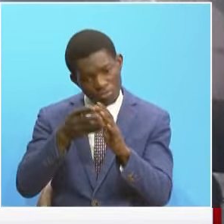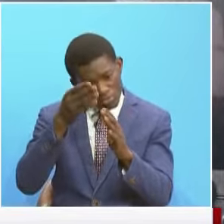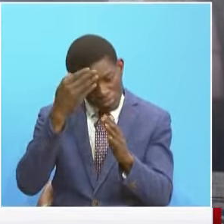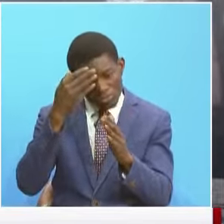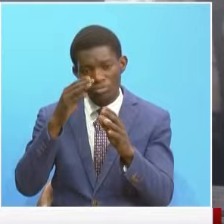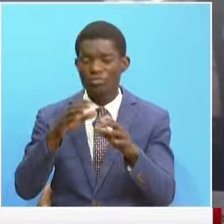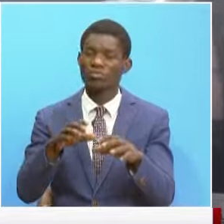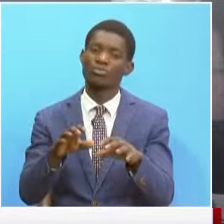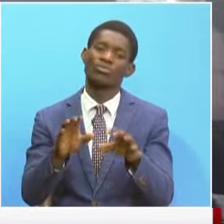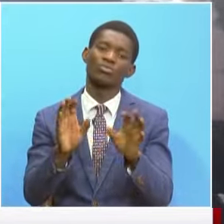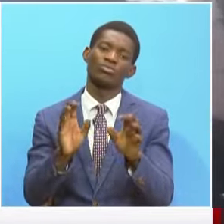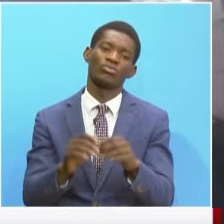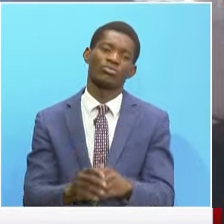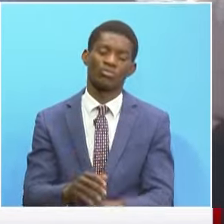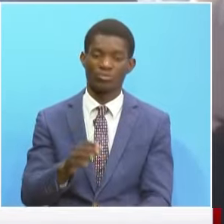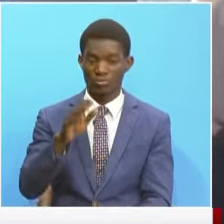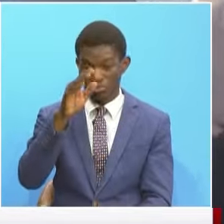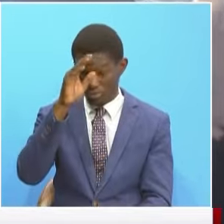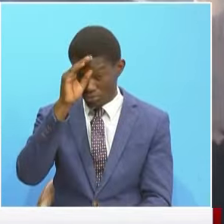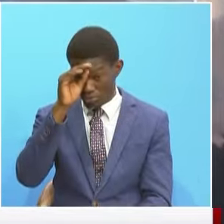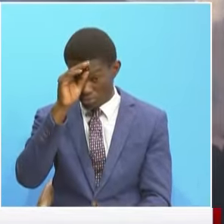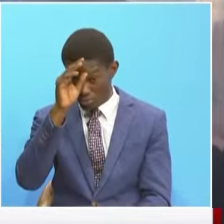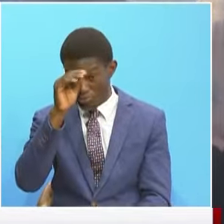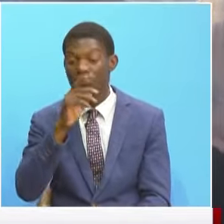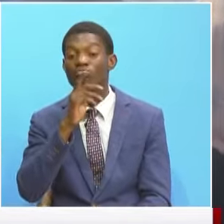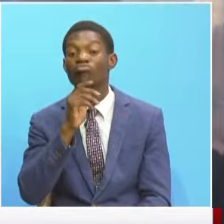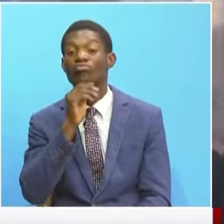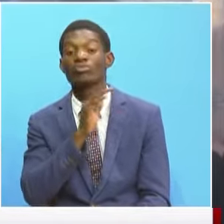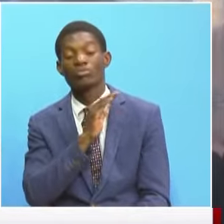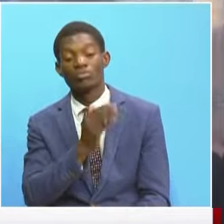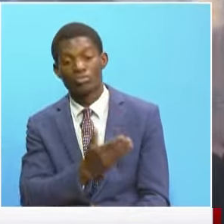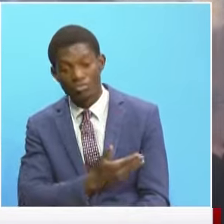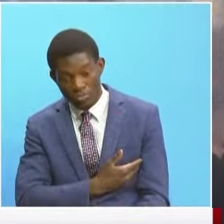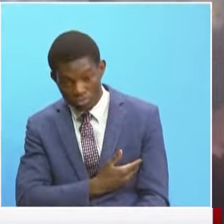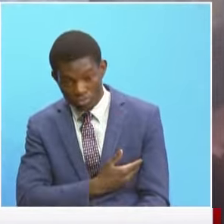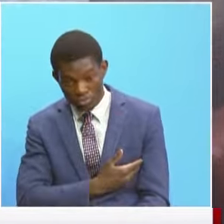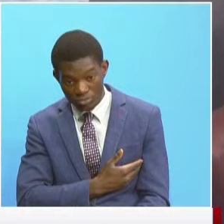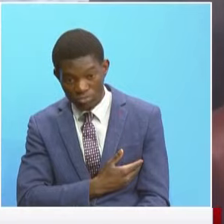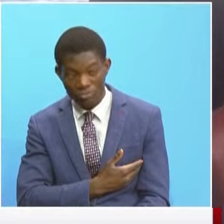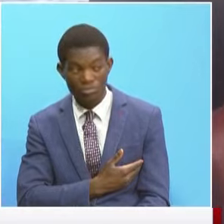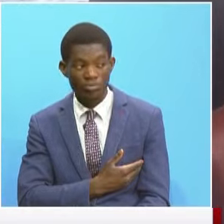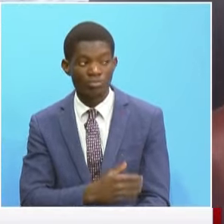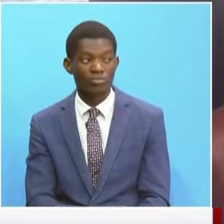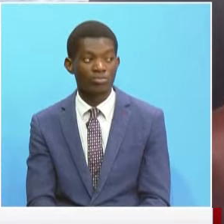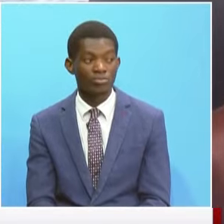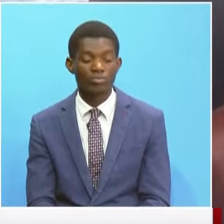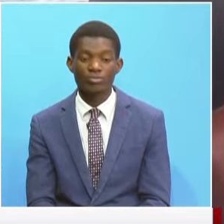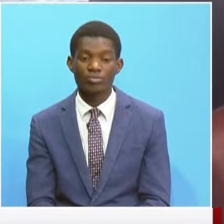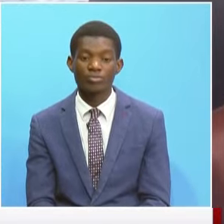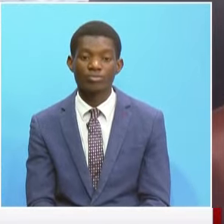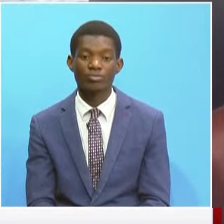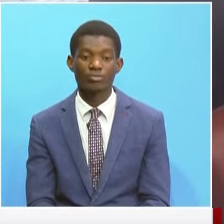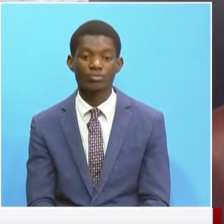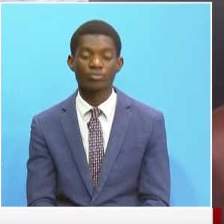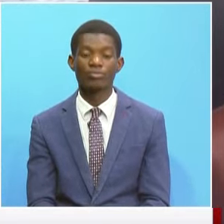Ladies and gentlemen, boys and girls, based on the entry policy and the national. Meanwhile,